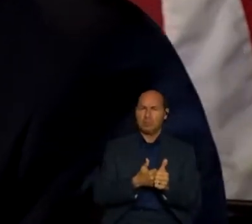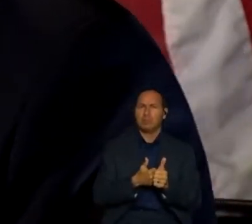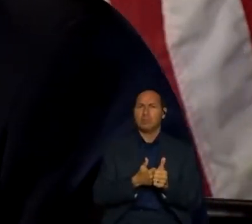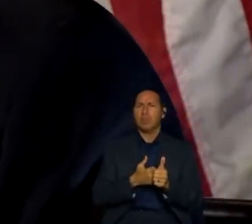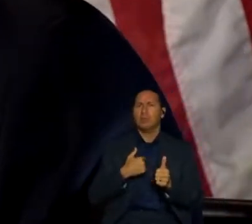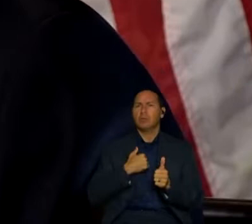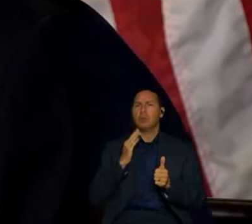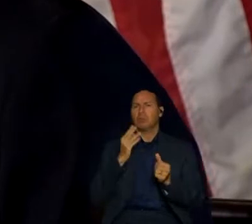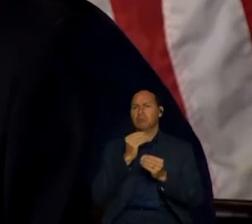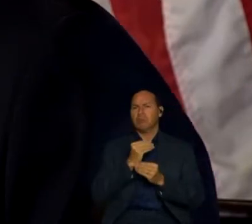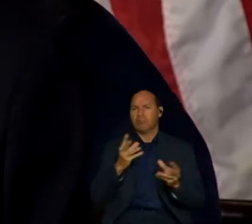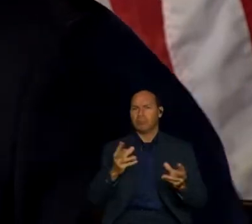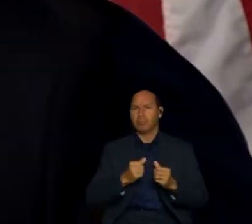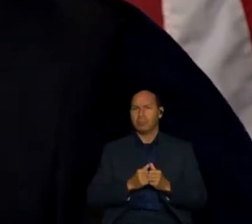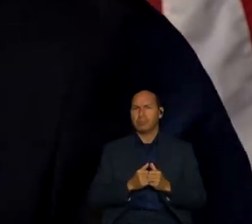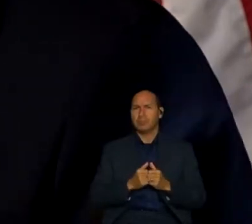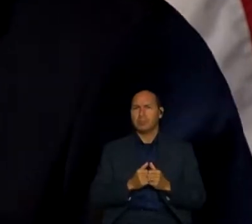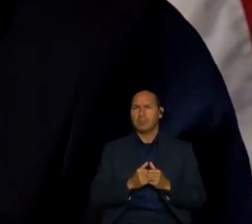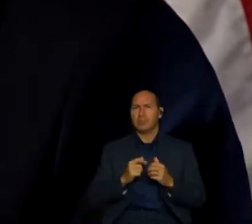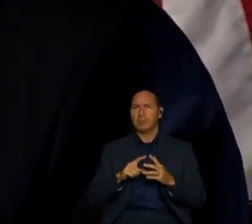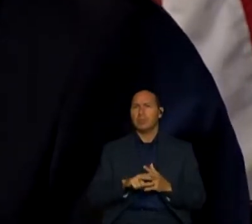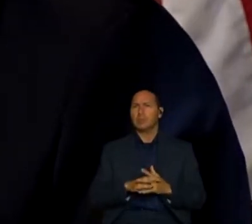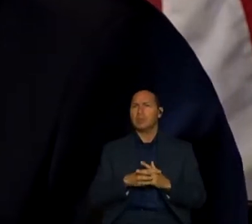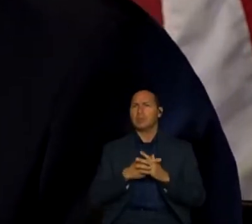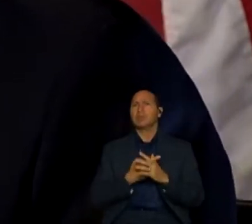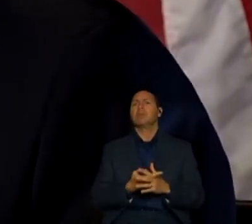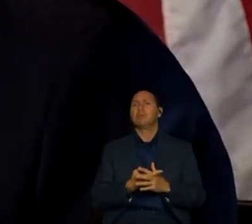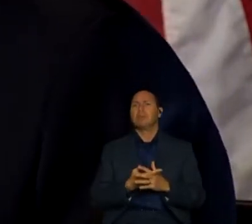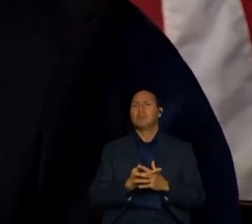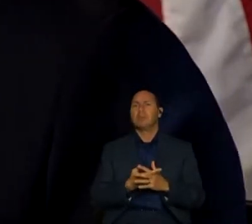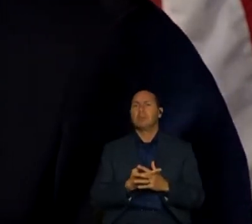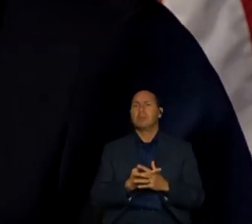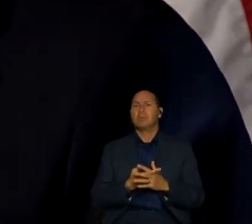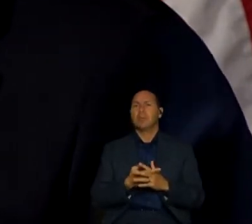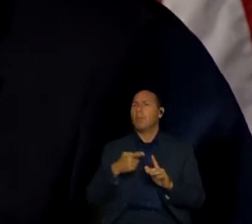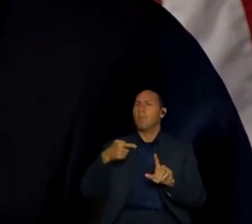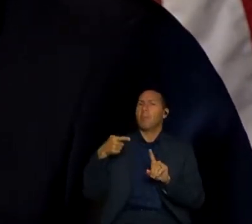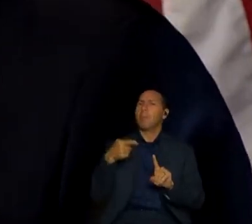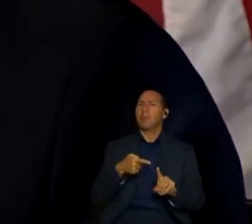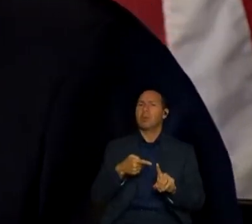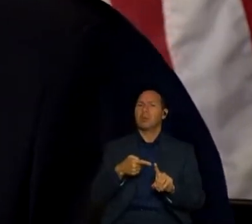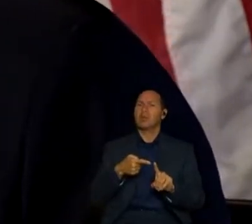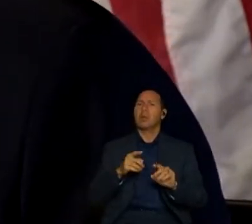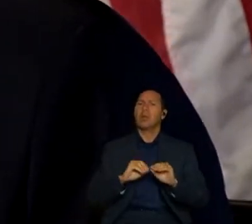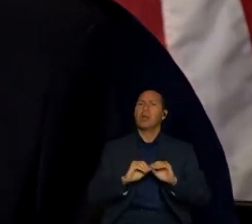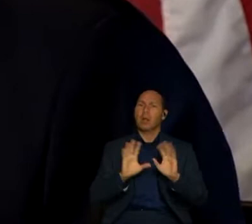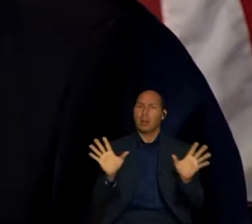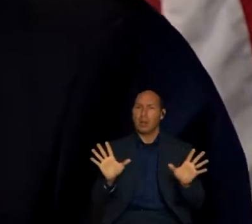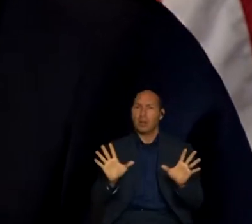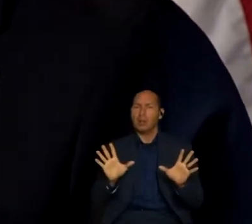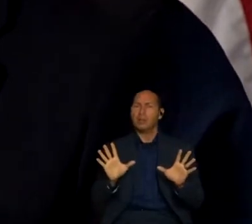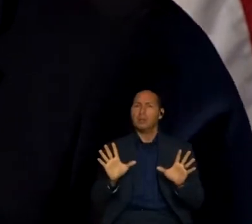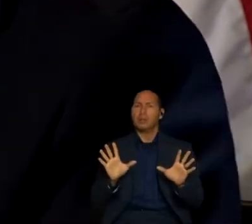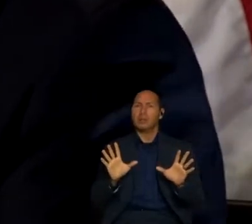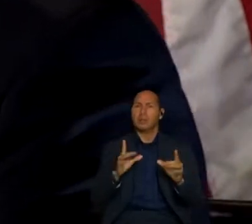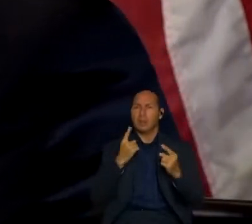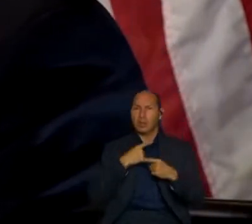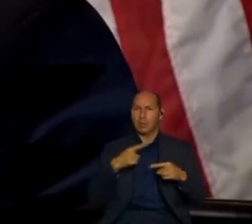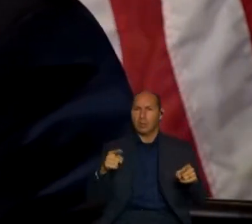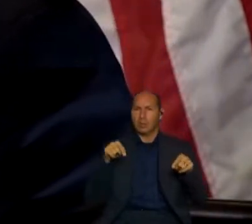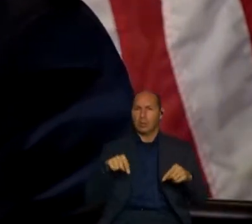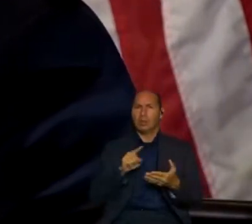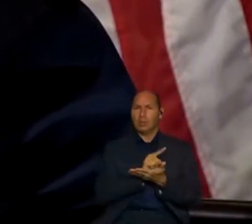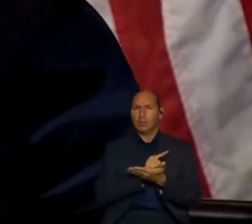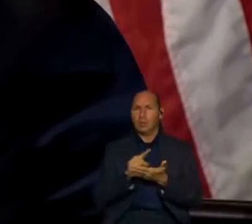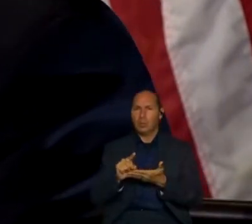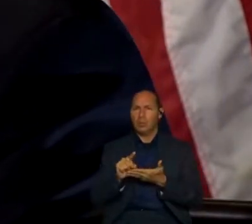giving. The starting point of the update, of course, given the news of this week